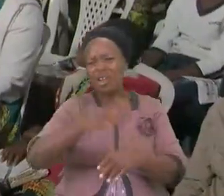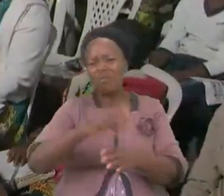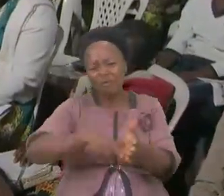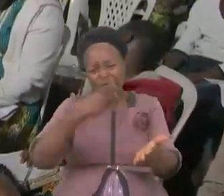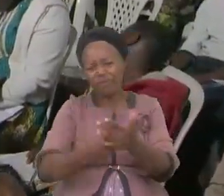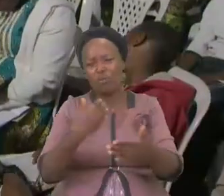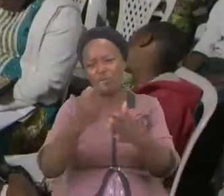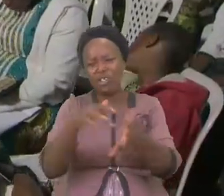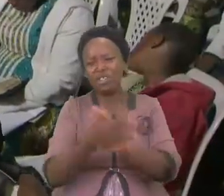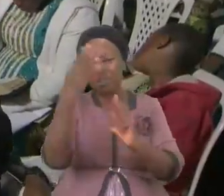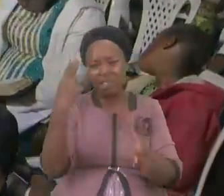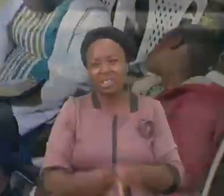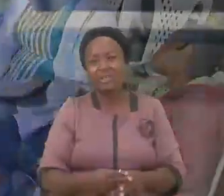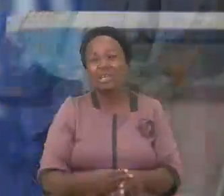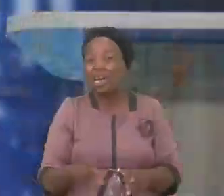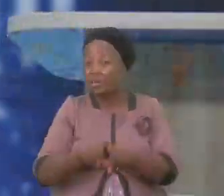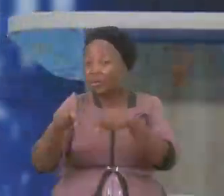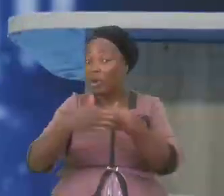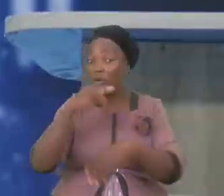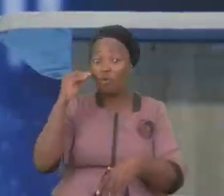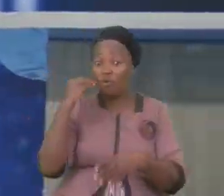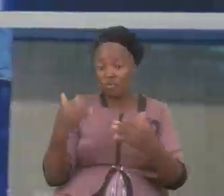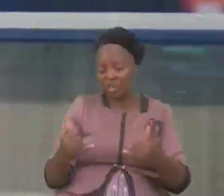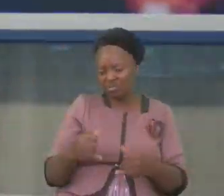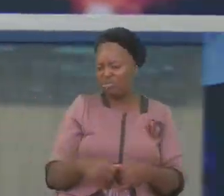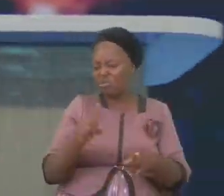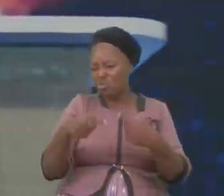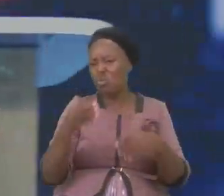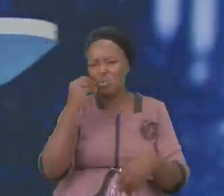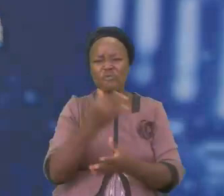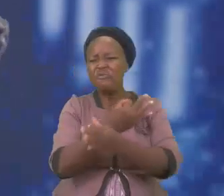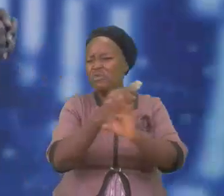better life, better salvation, better healing, better deliverance.